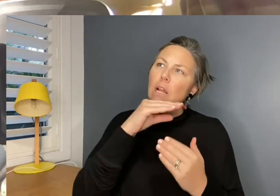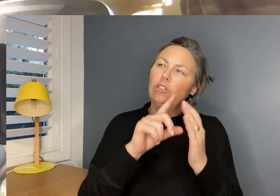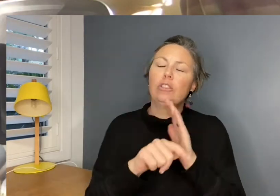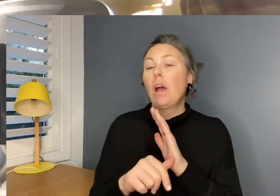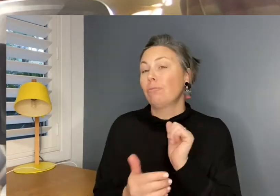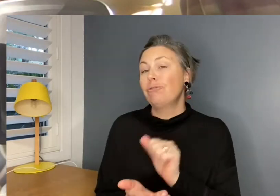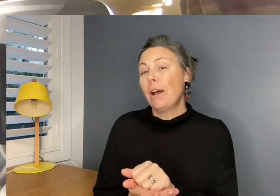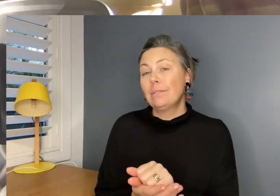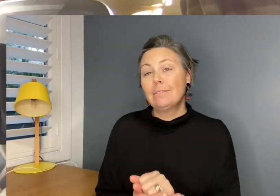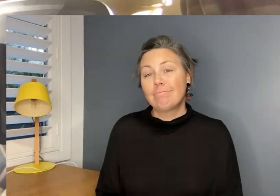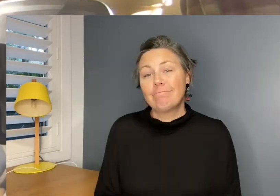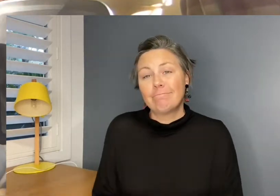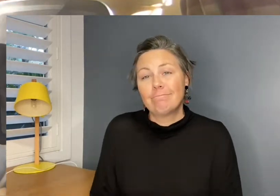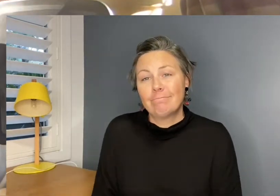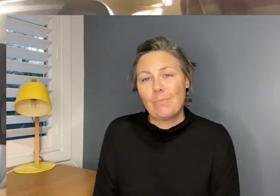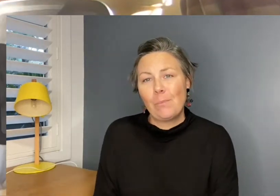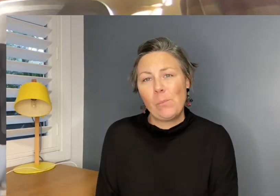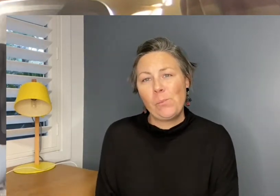that, but yeah, funnily